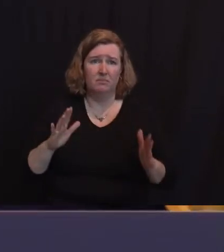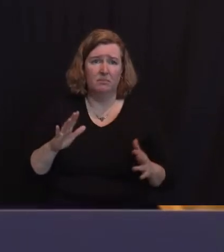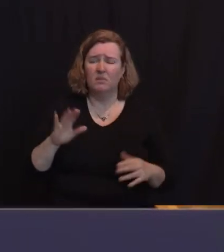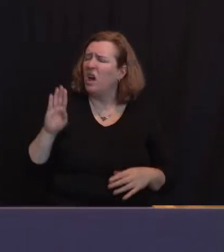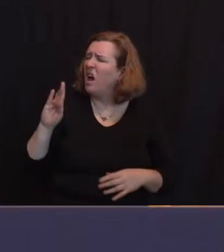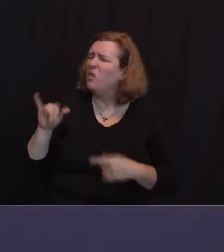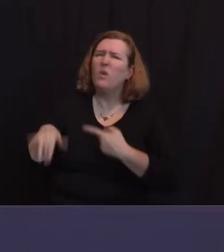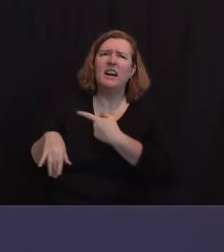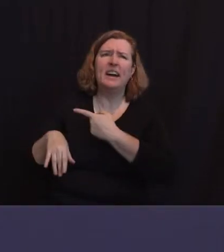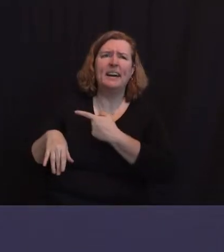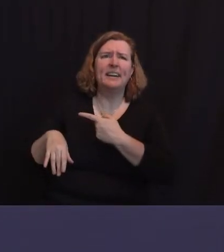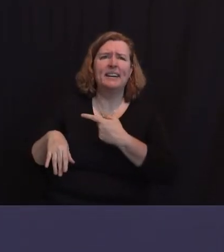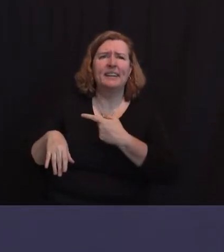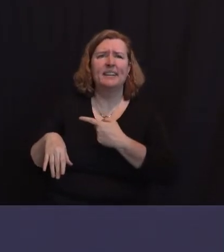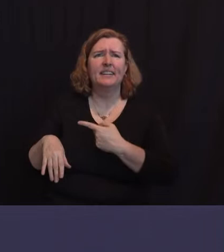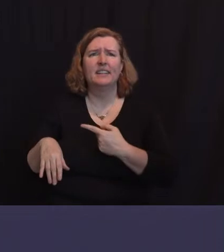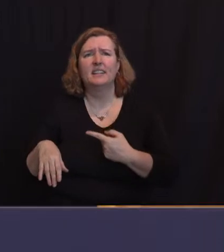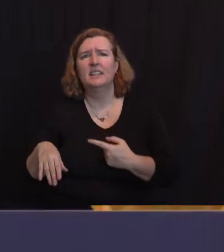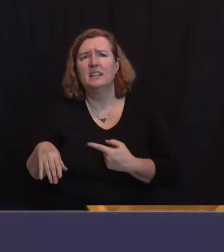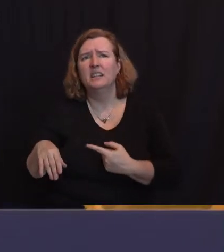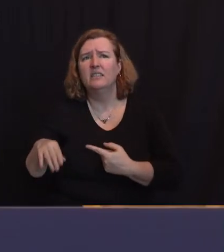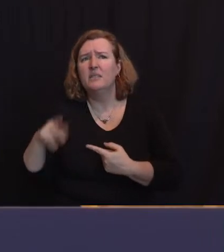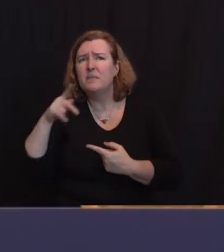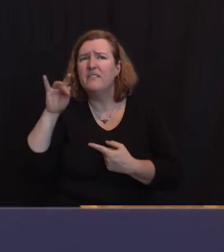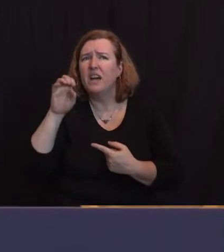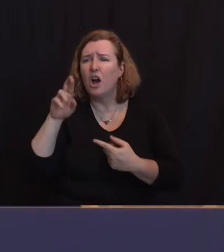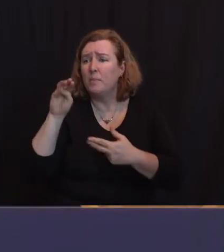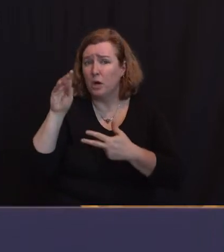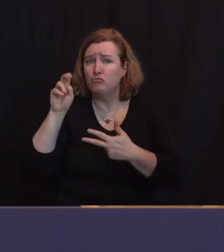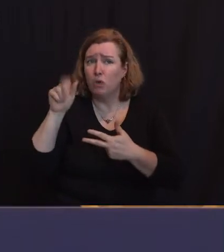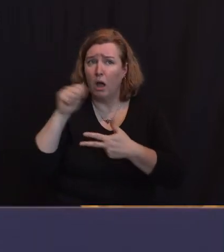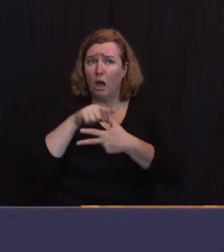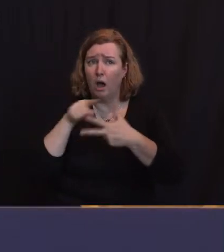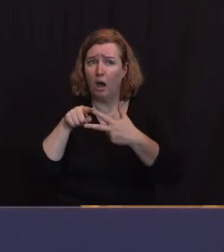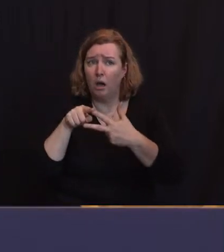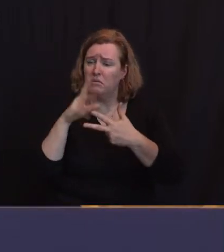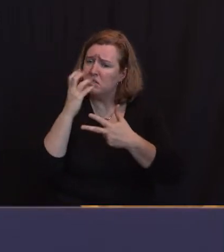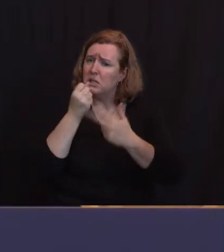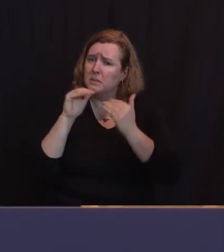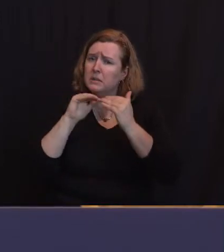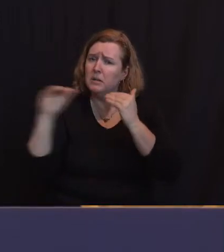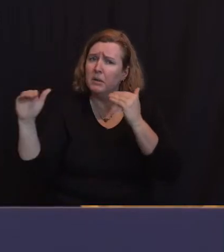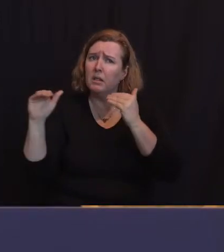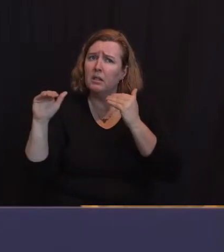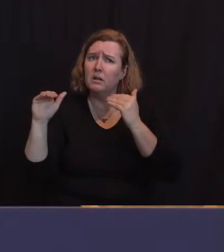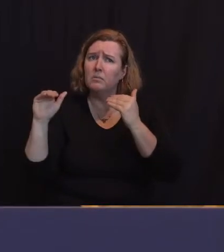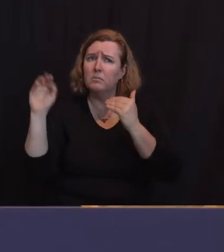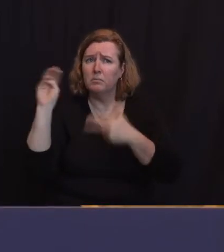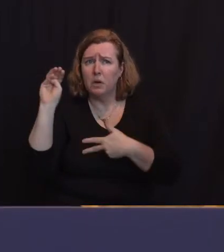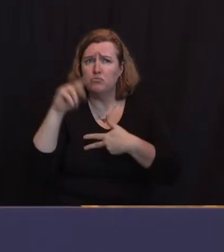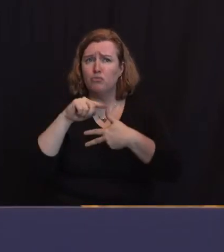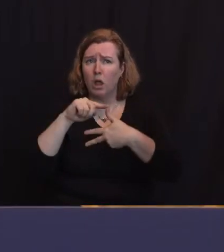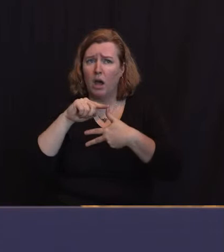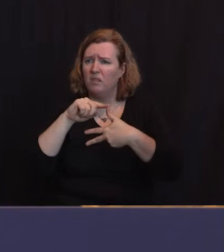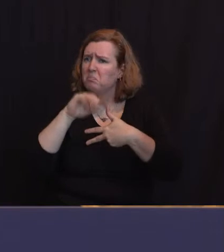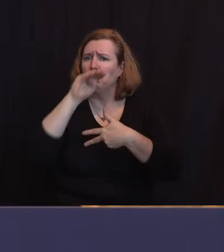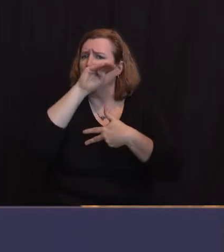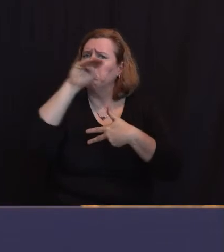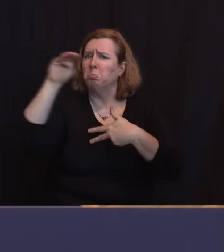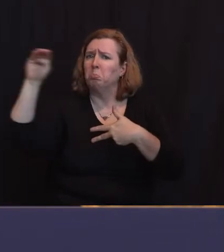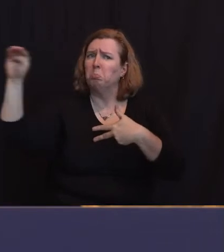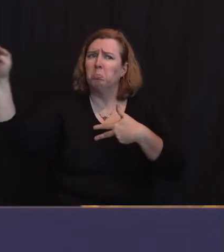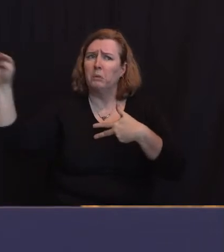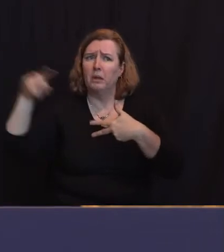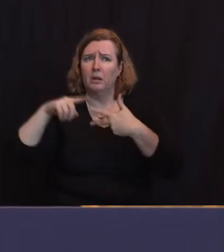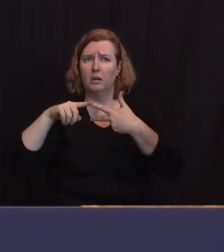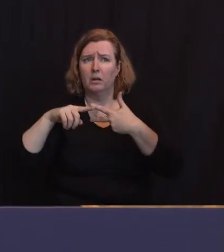Moderna and Pfizer have been pretty consistent. Moderna was flat for a bunch of weeks, right? They're flat, but